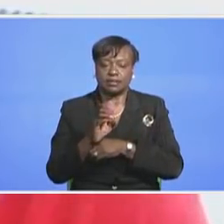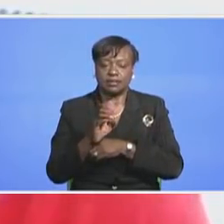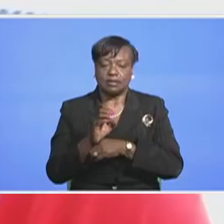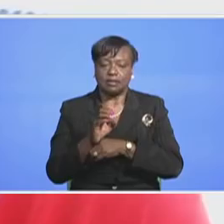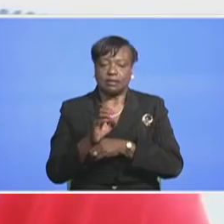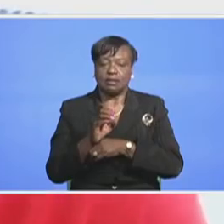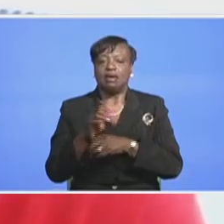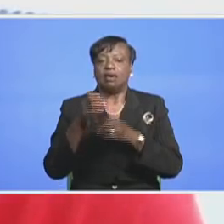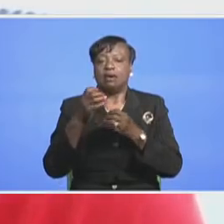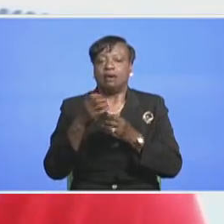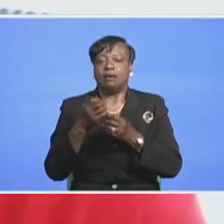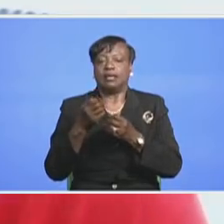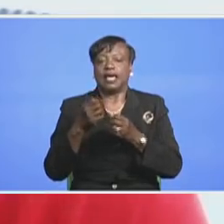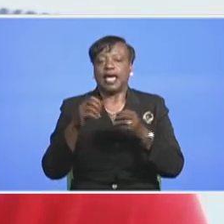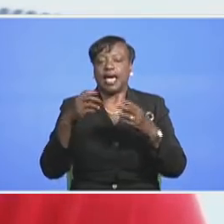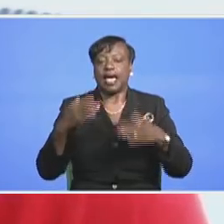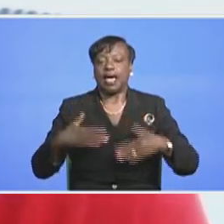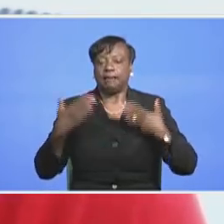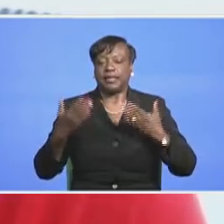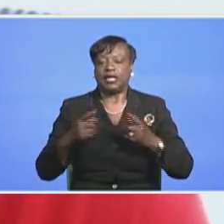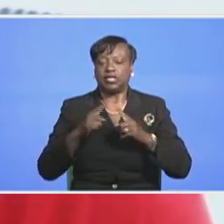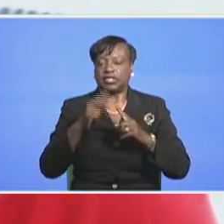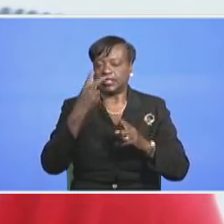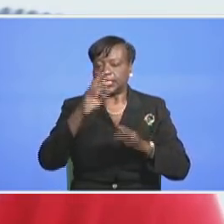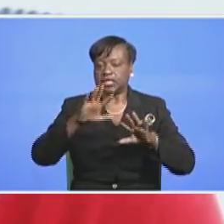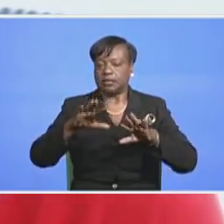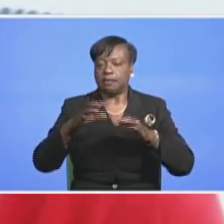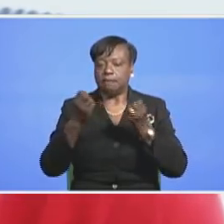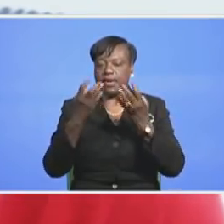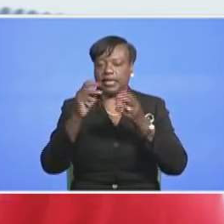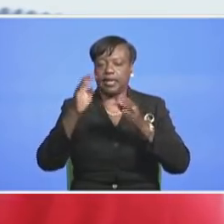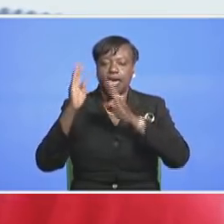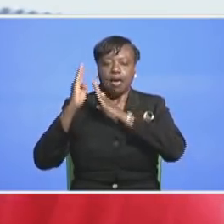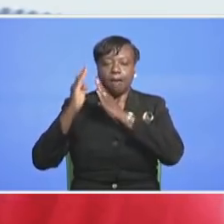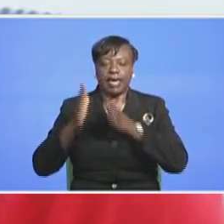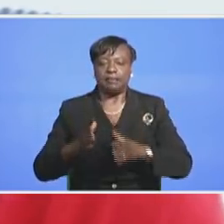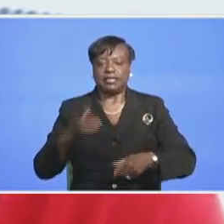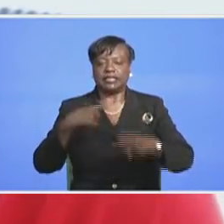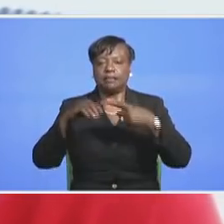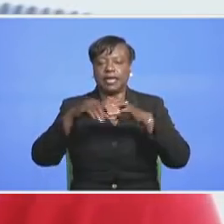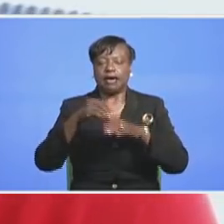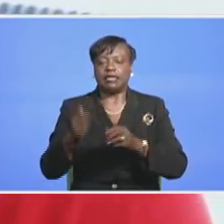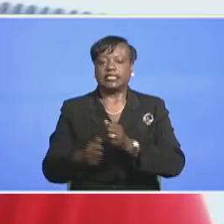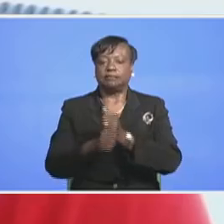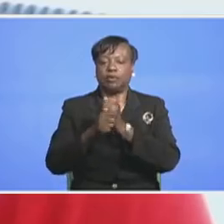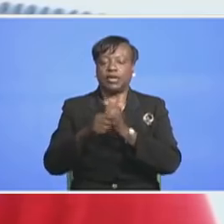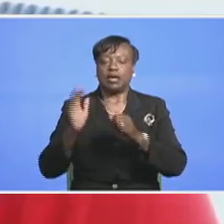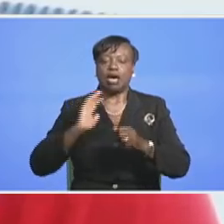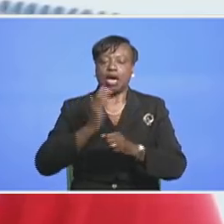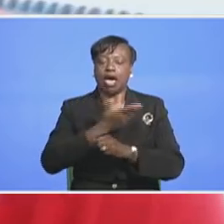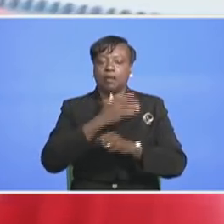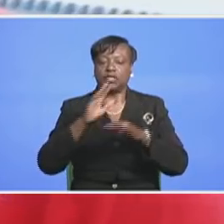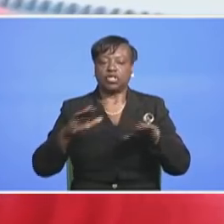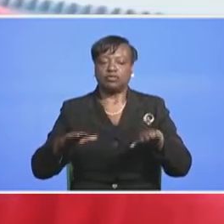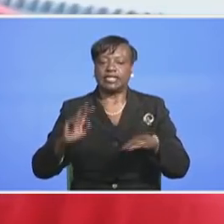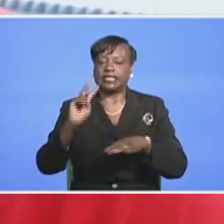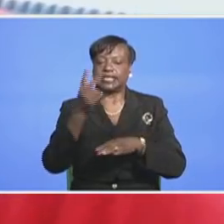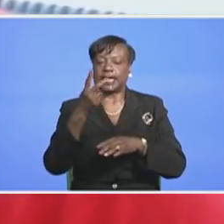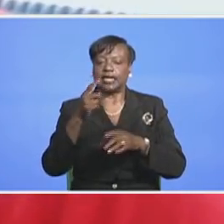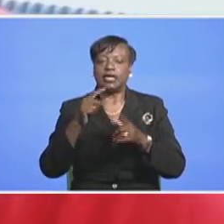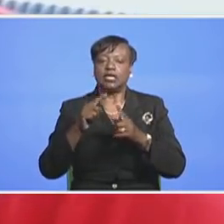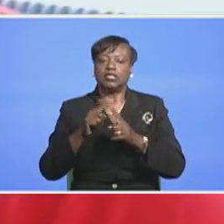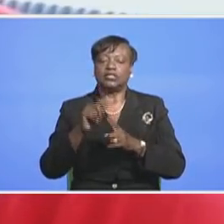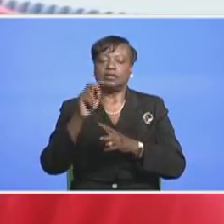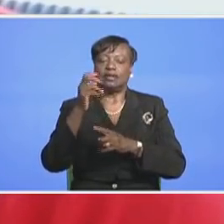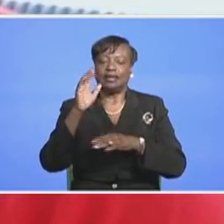I'm very, very, very happy to see a lot of Bamans coming out and supporting our kids. This is the second to last